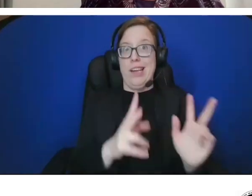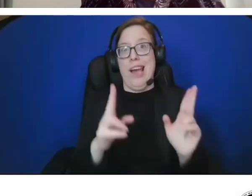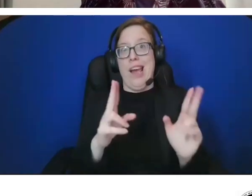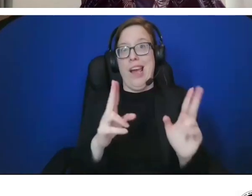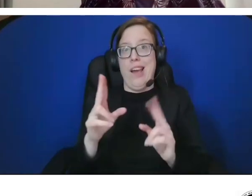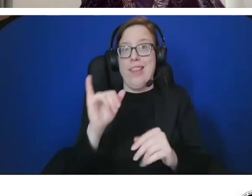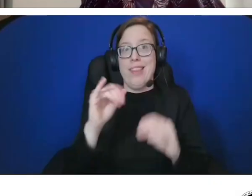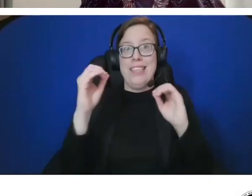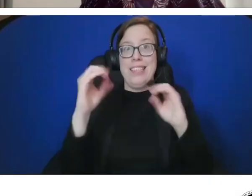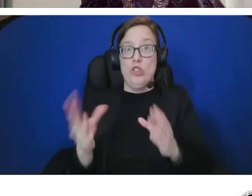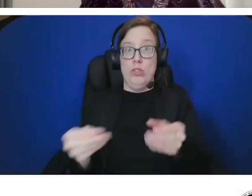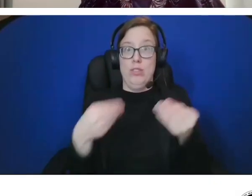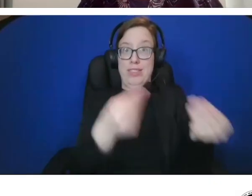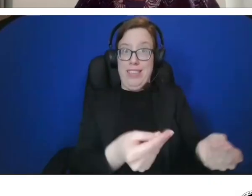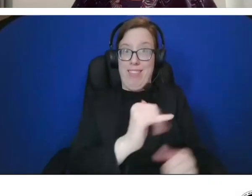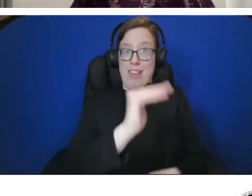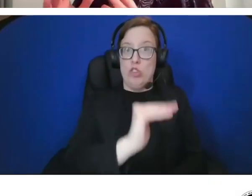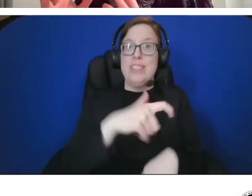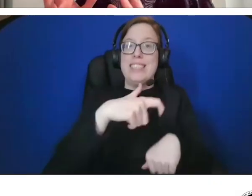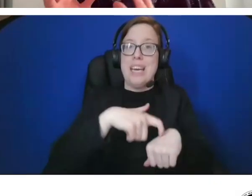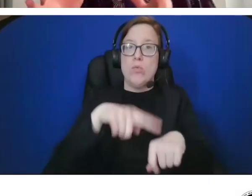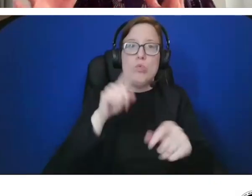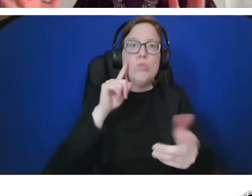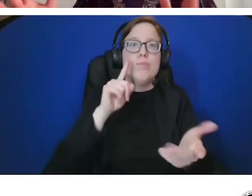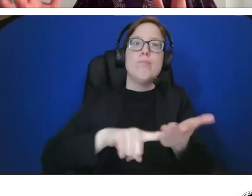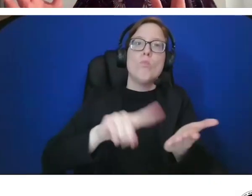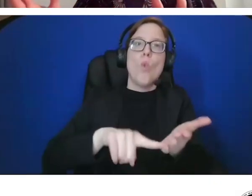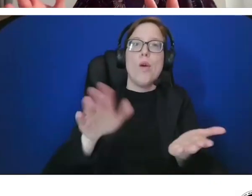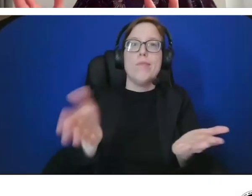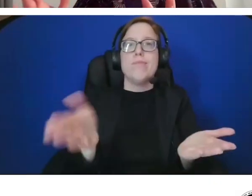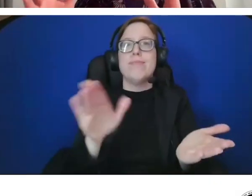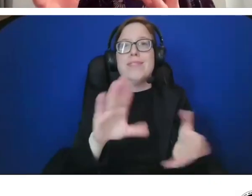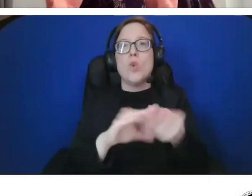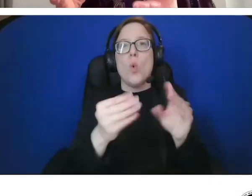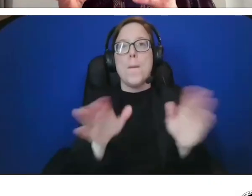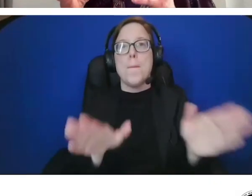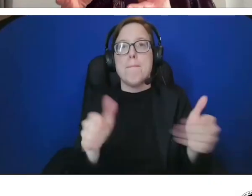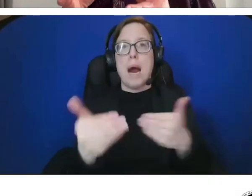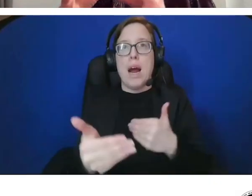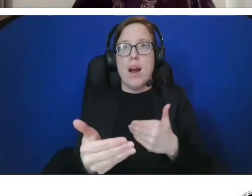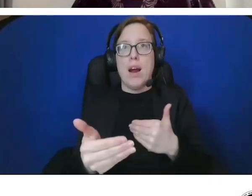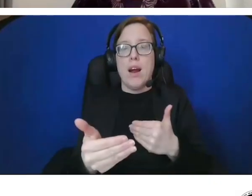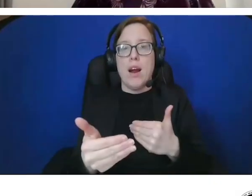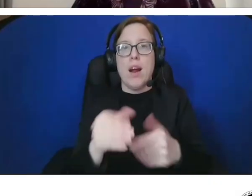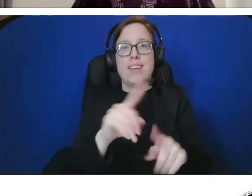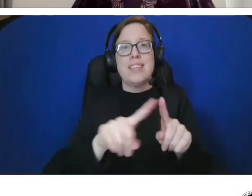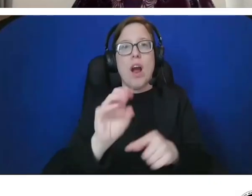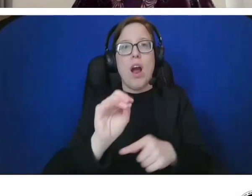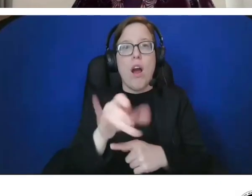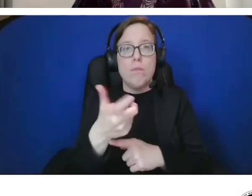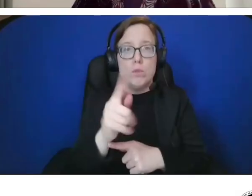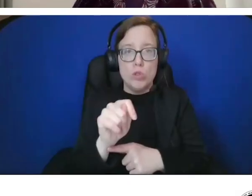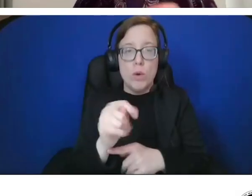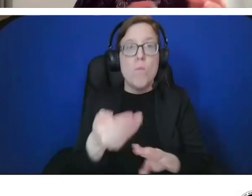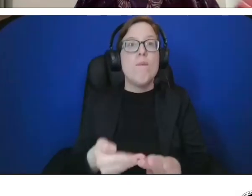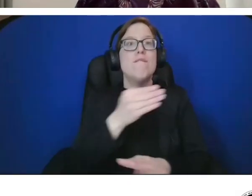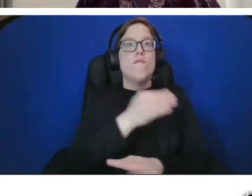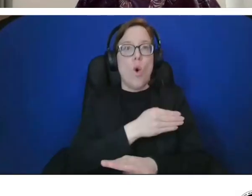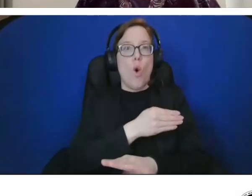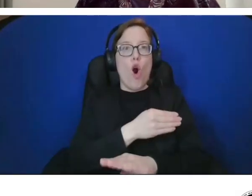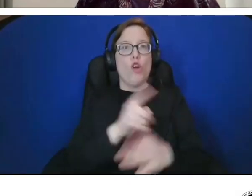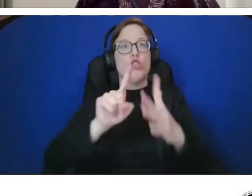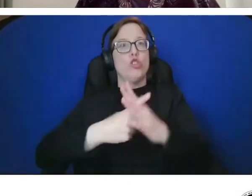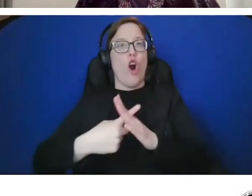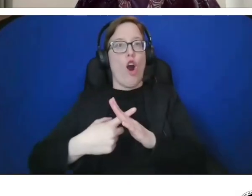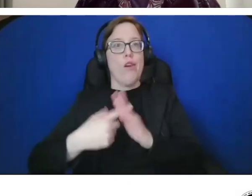excerpts from, the teacher gave the child time to explore the story box of objects before